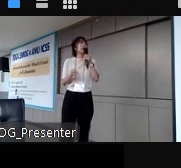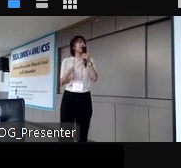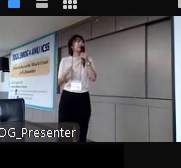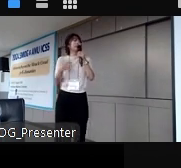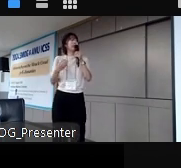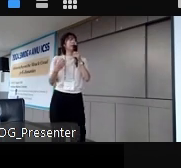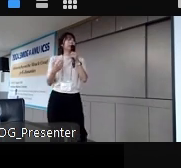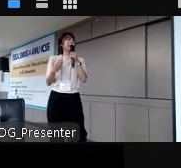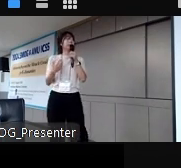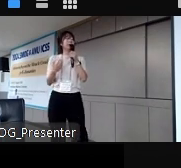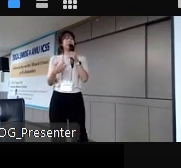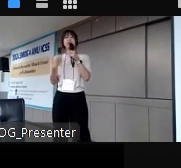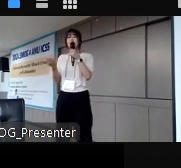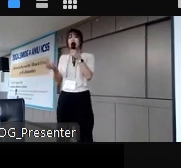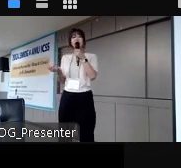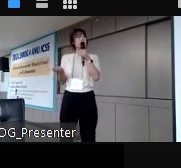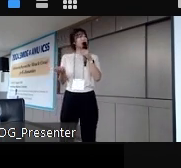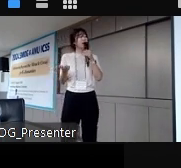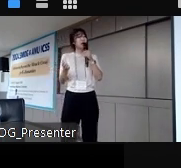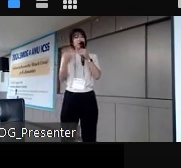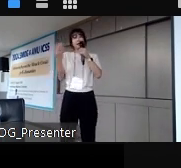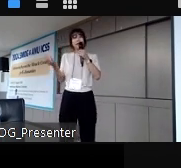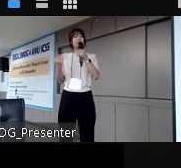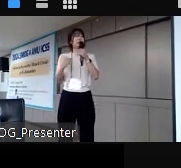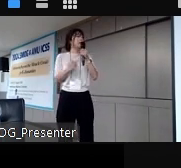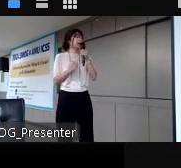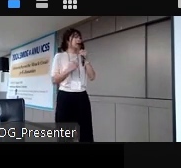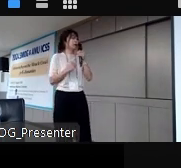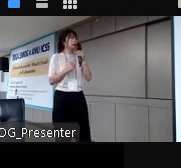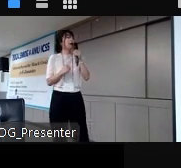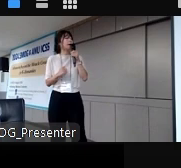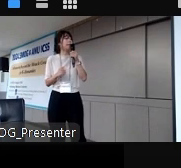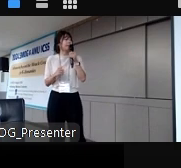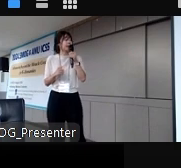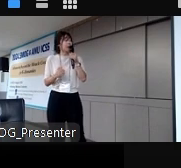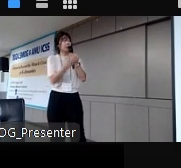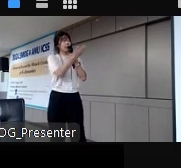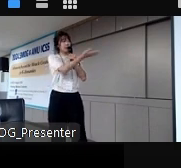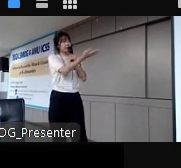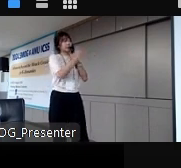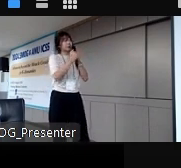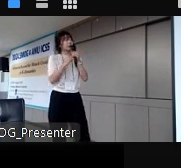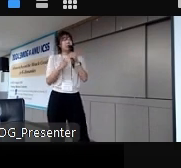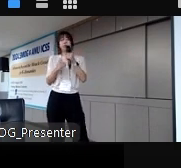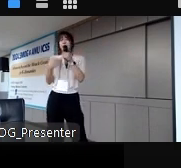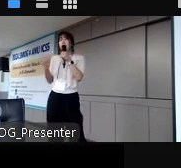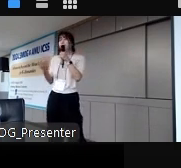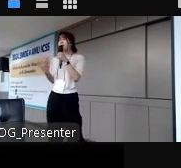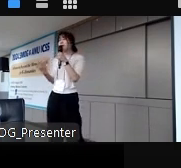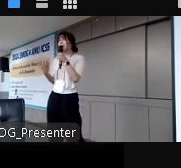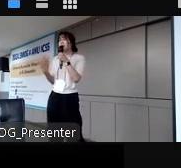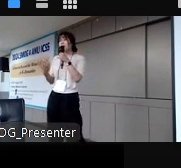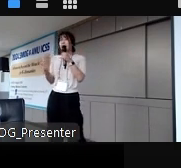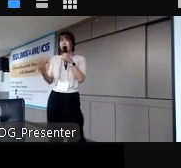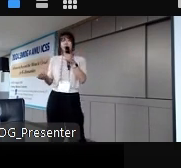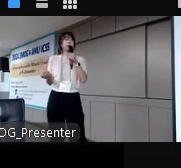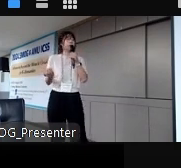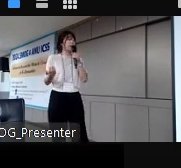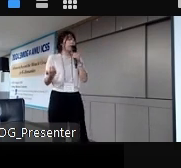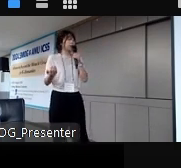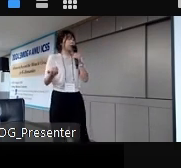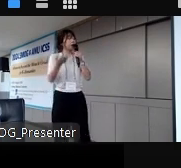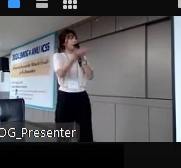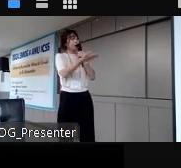analyzed as overt instantiations of indices were actually quite large. Indices, which we never see in actual